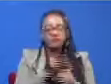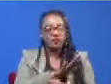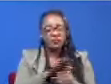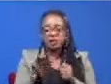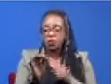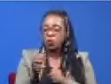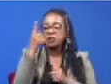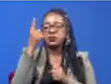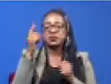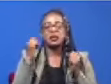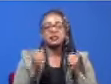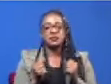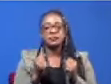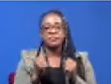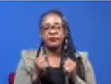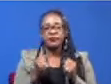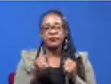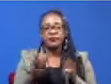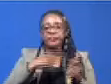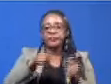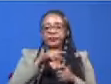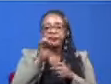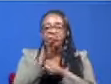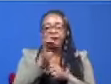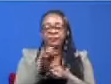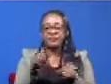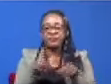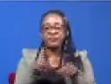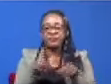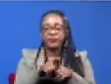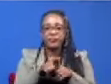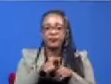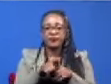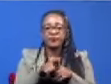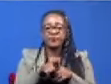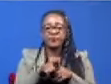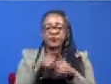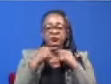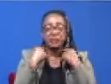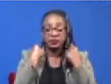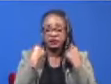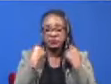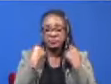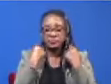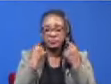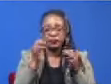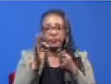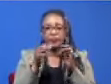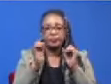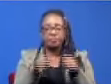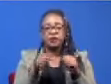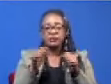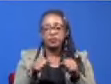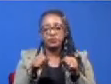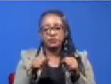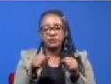fulfilled at once. We advise, as the clergy, the president, if possible,